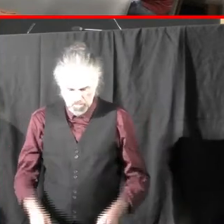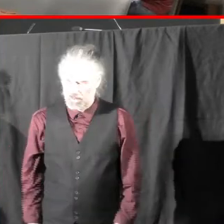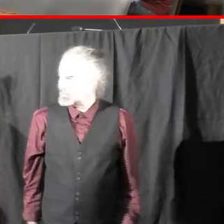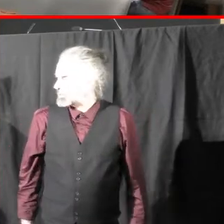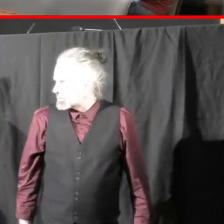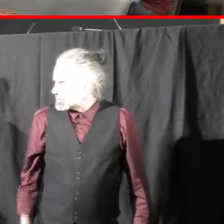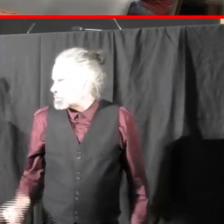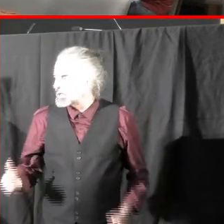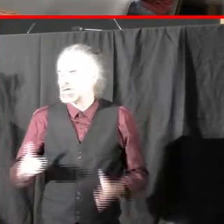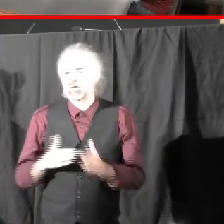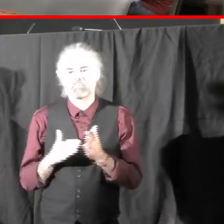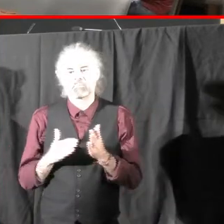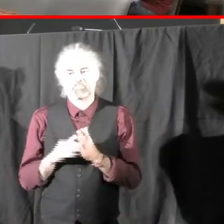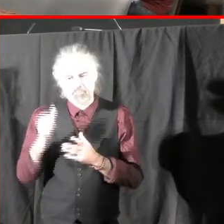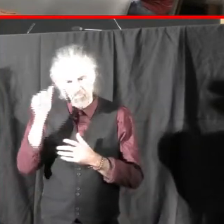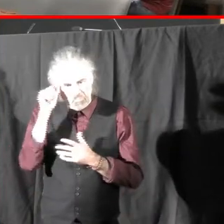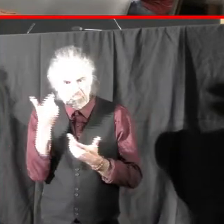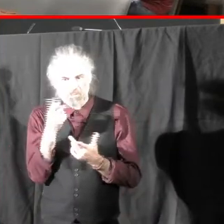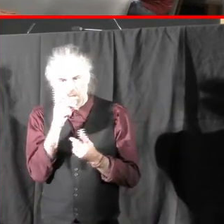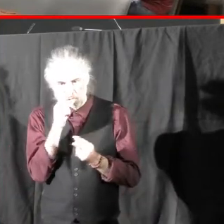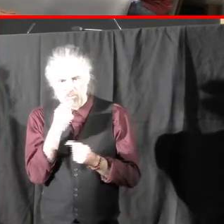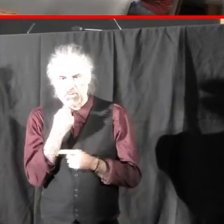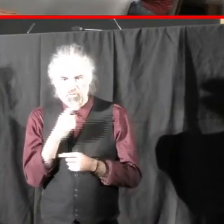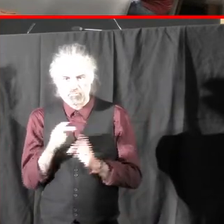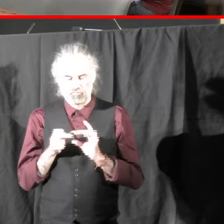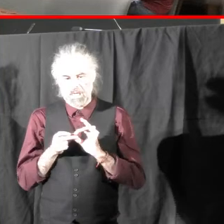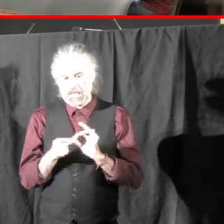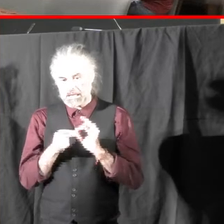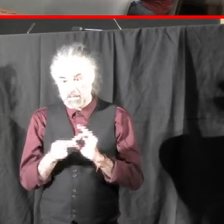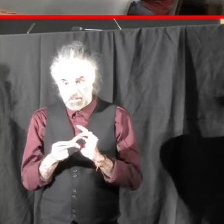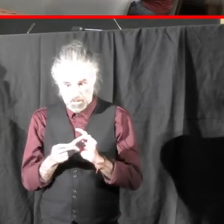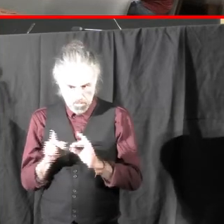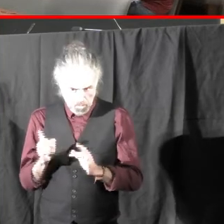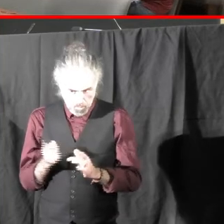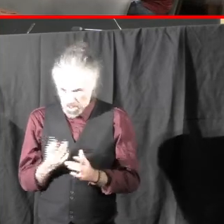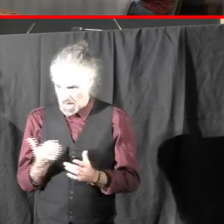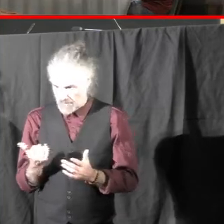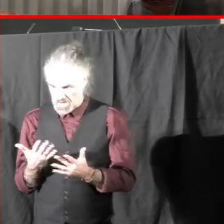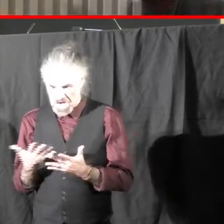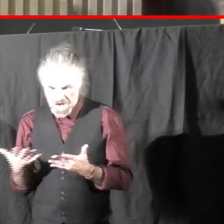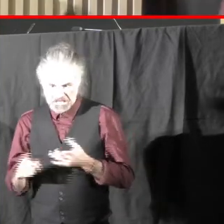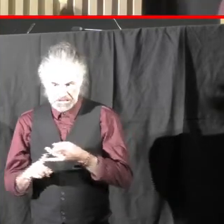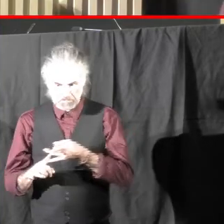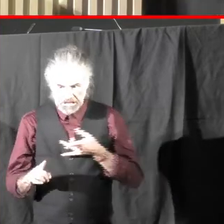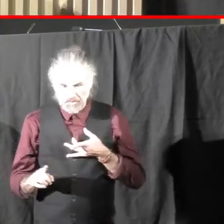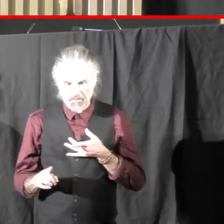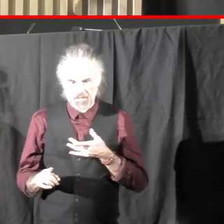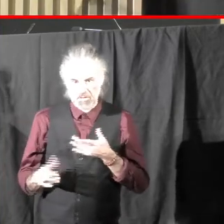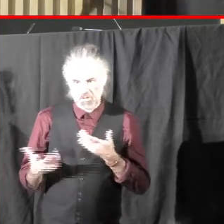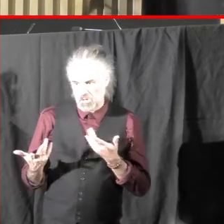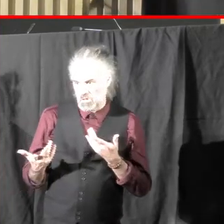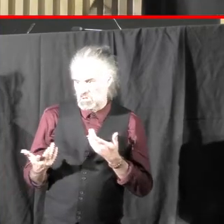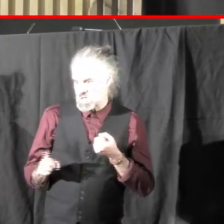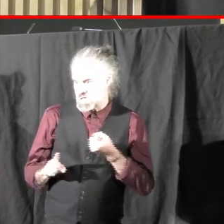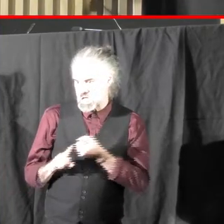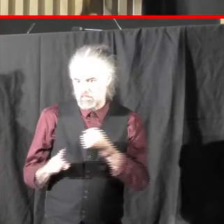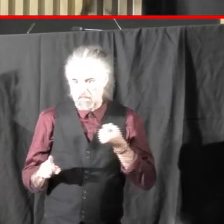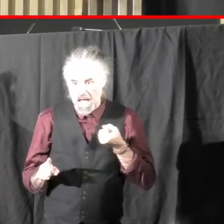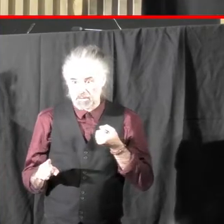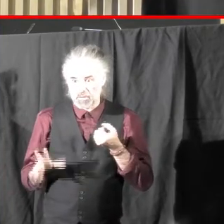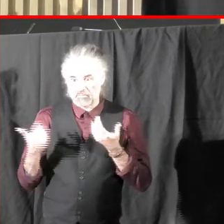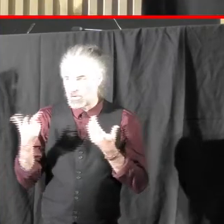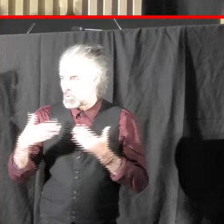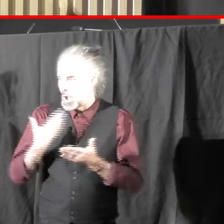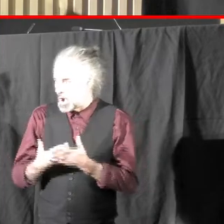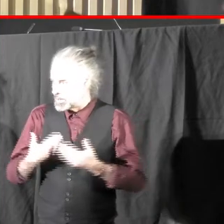now, we know that there is a potential toxicity, but has there been any specific biological implications with human toxicity?